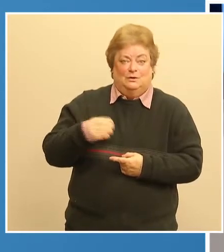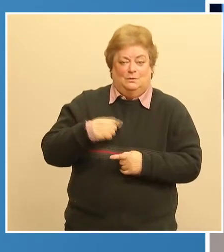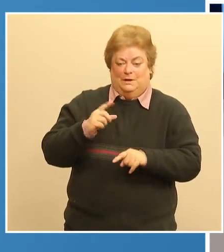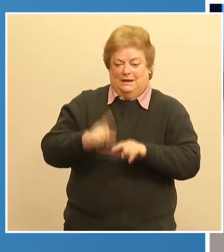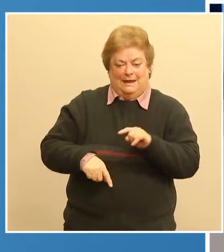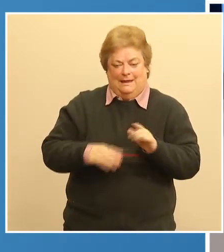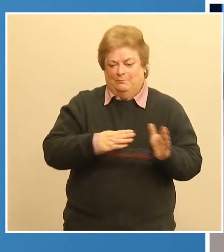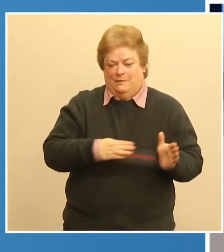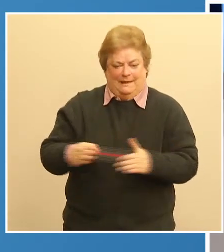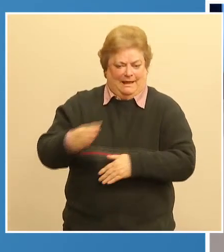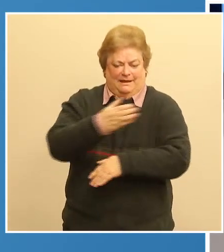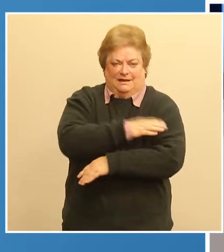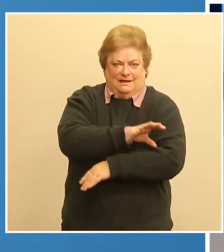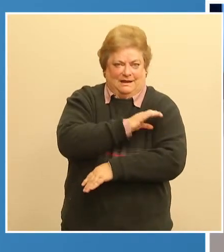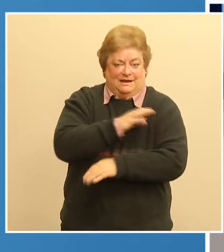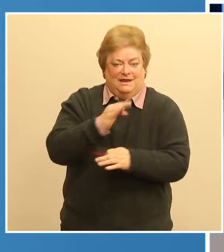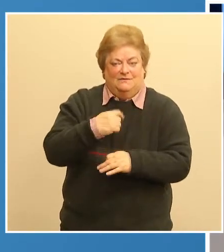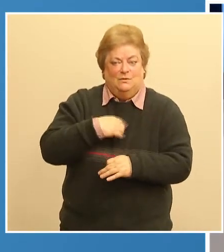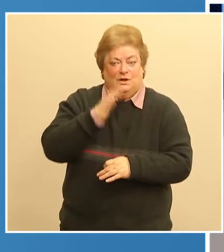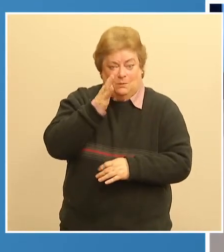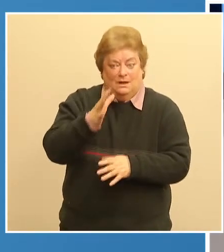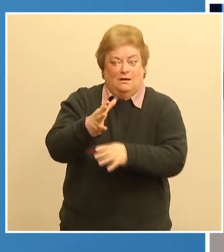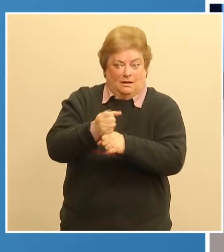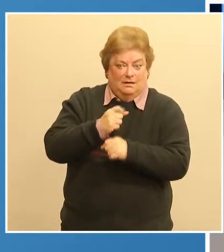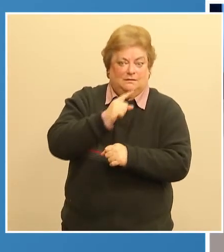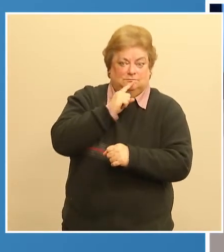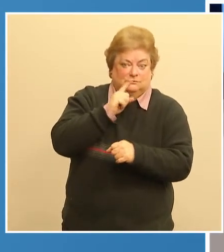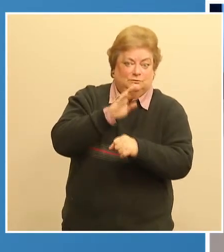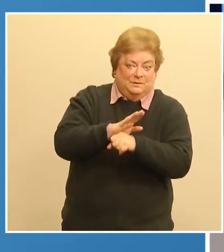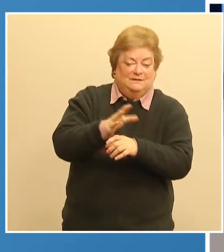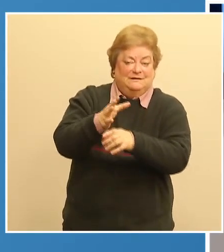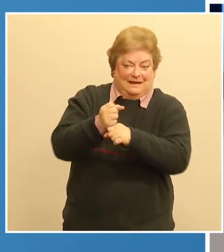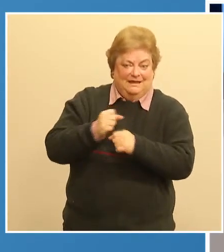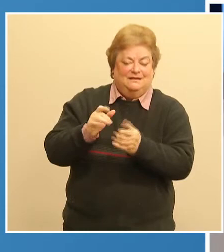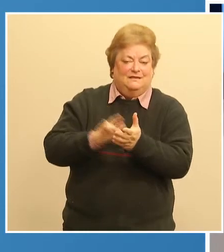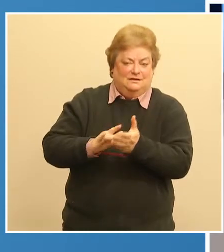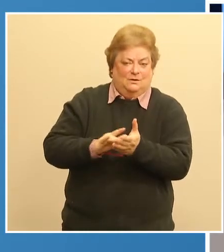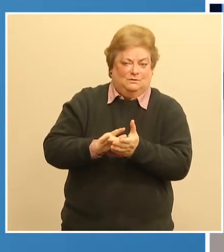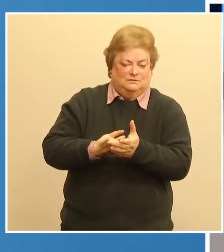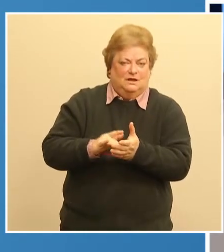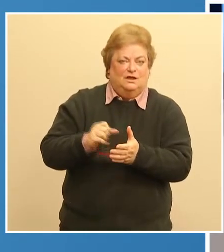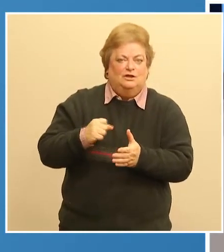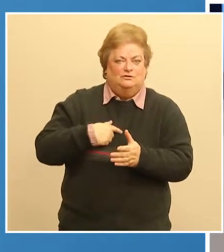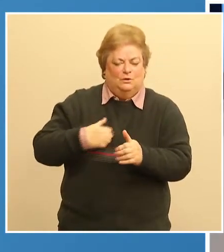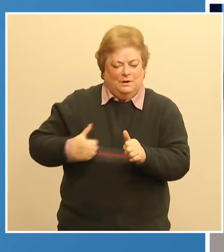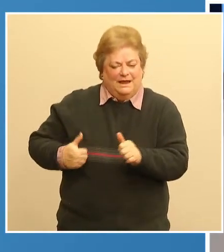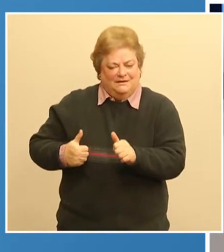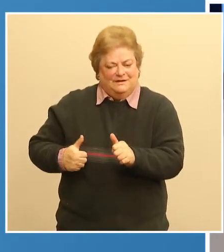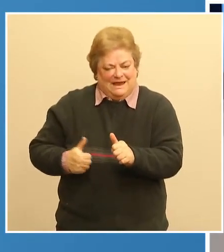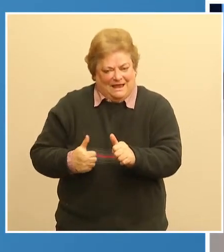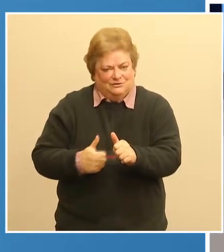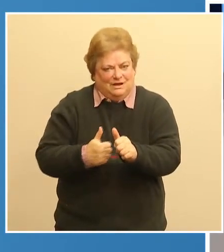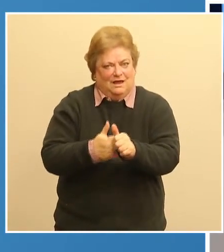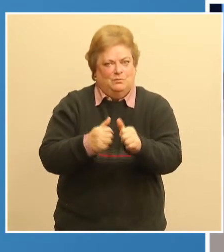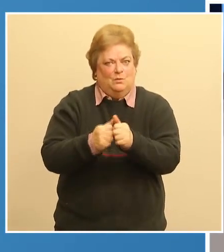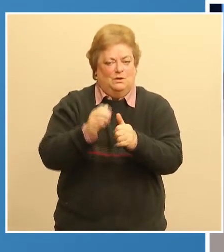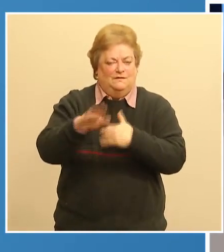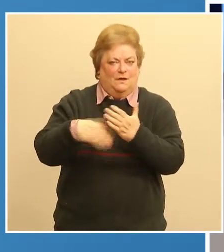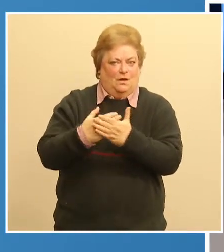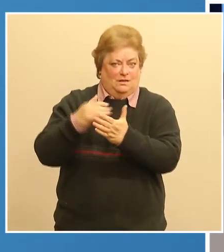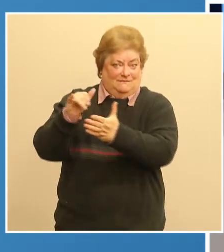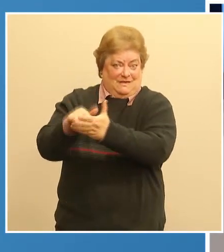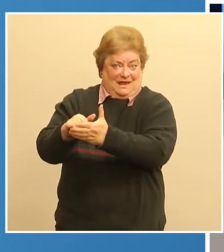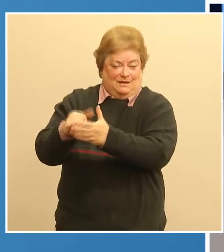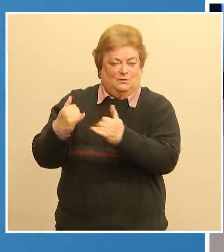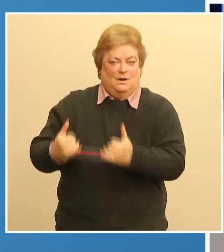plan a clinic not knowing if we had the doses. So we're catching up and cleaning up the rest of that right now, and